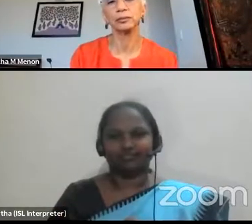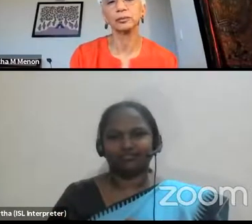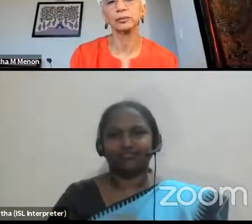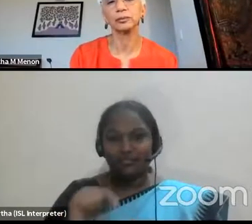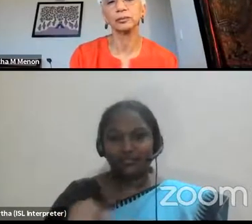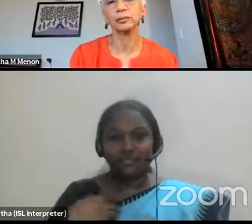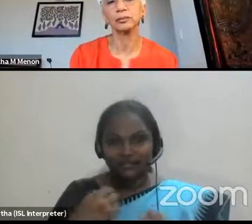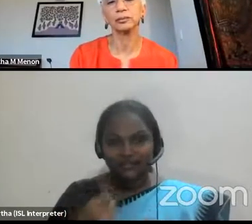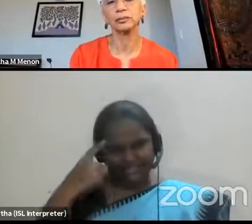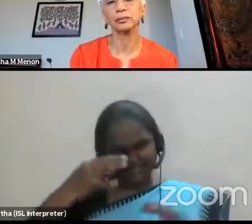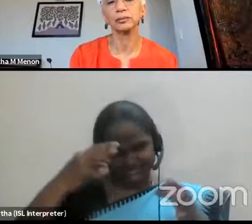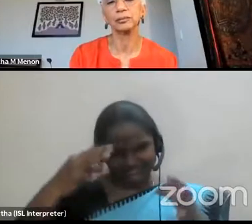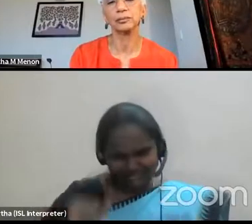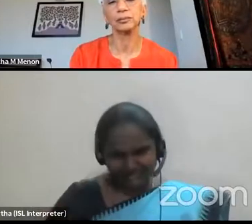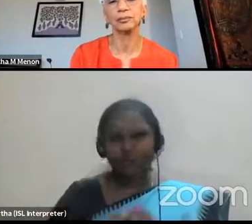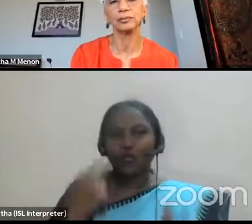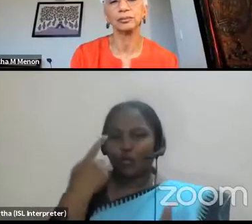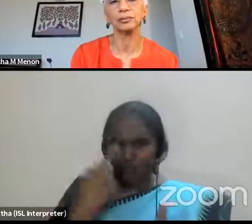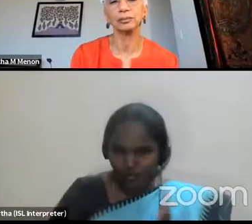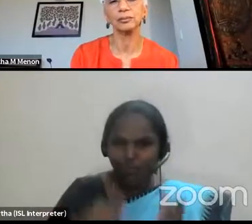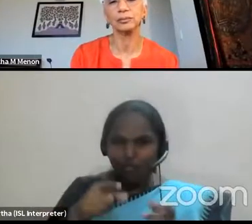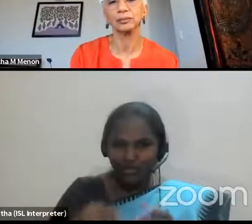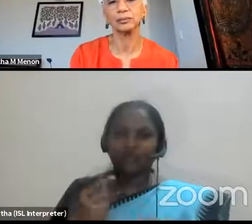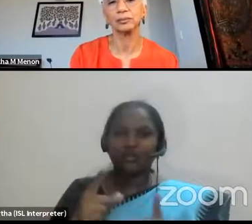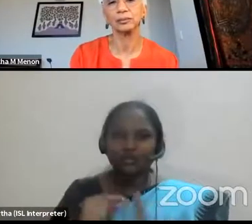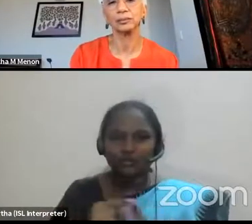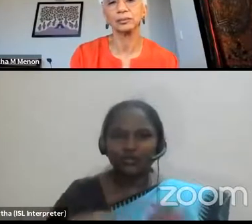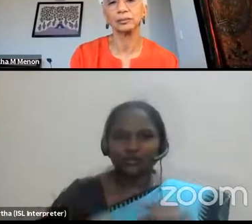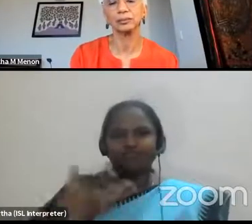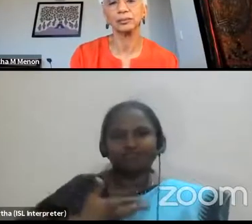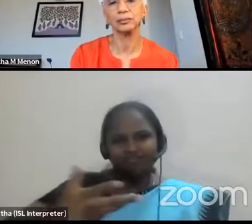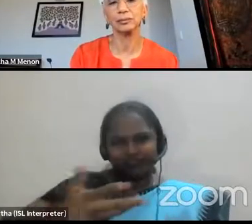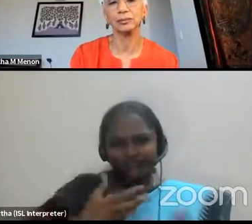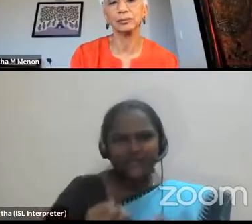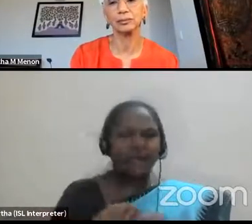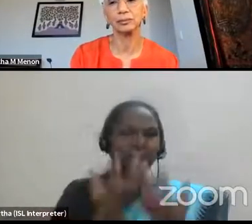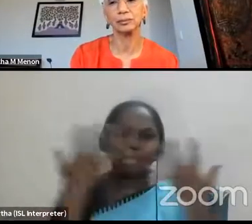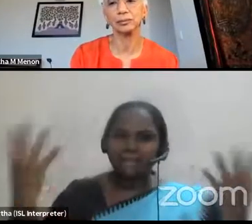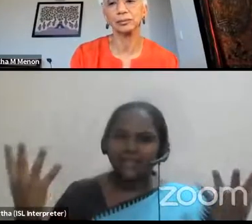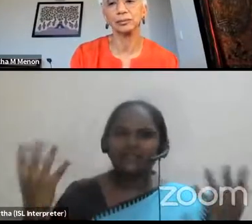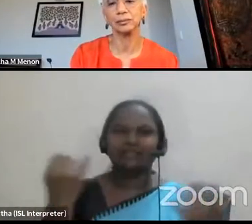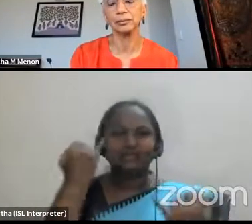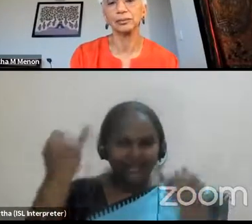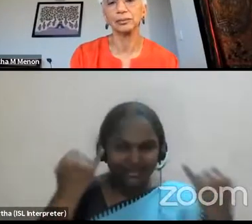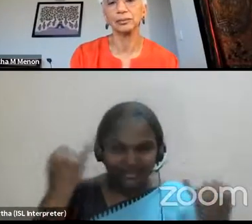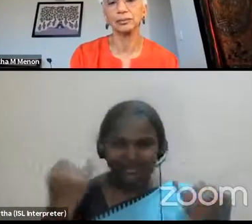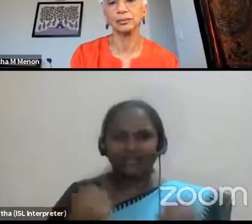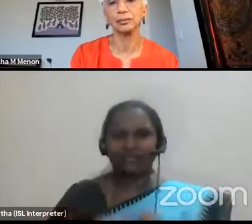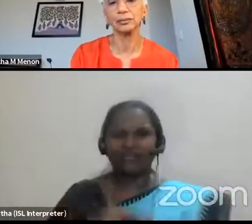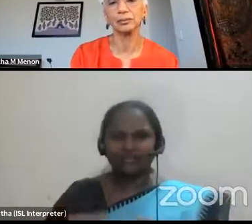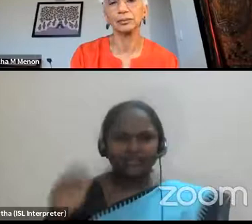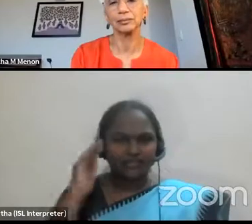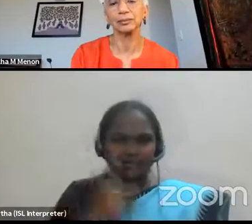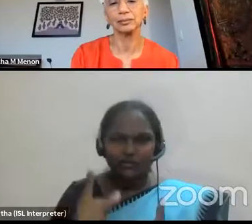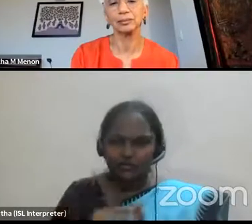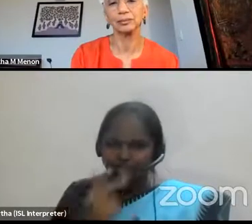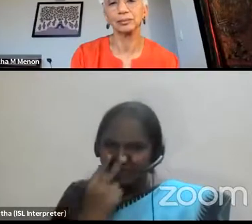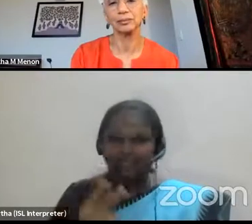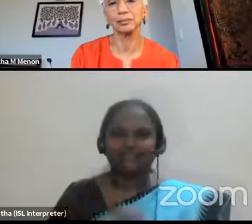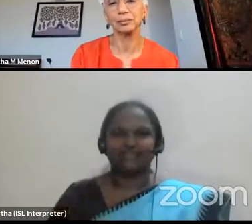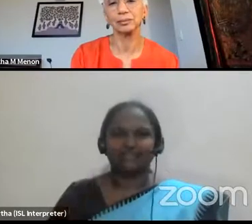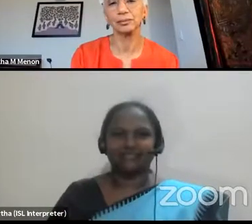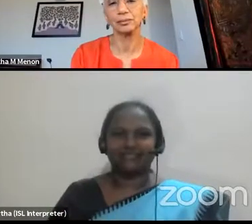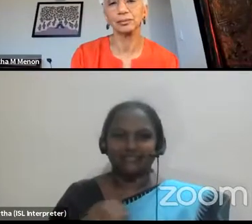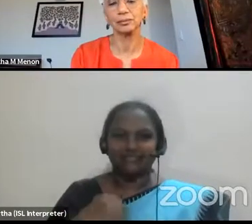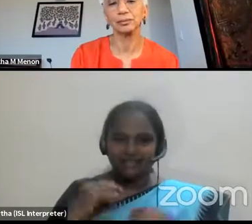we then decided what this should be after discussing many such ideas. And that's what we are here to see. So I'll